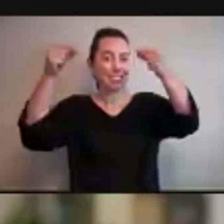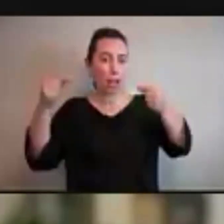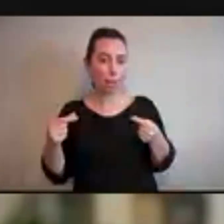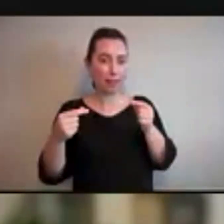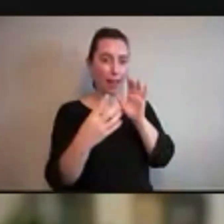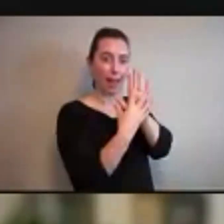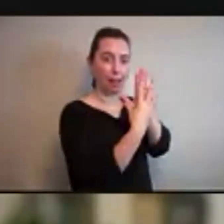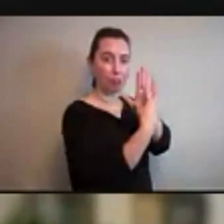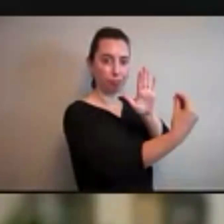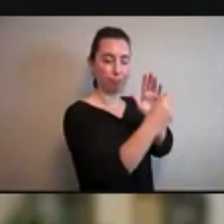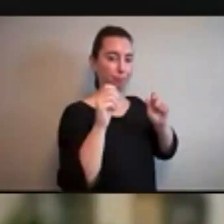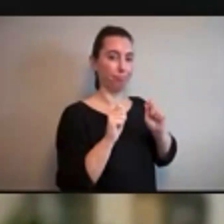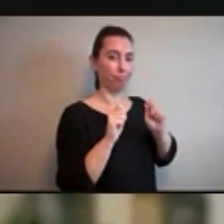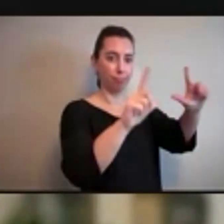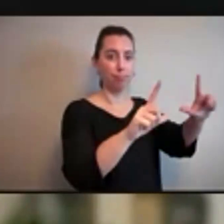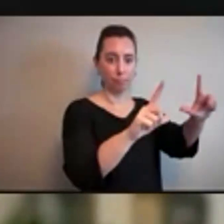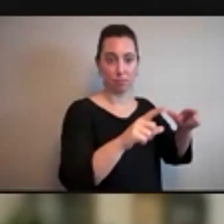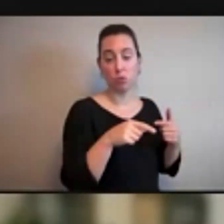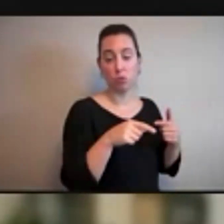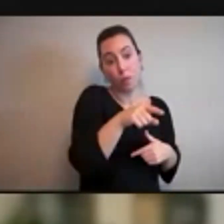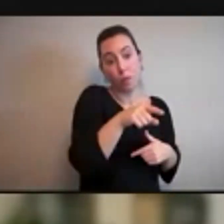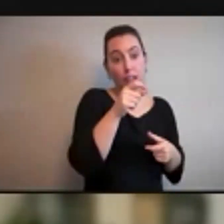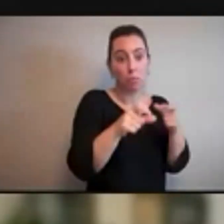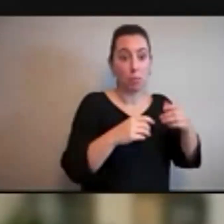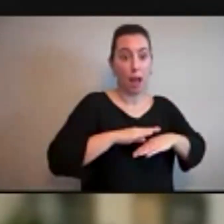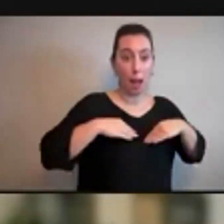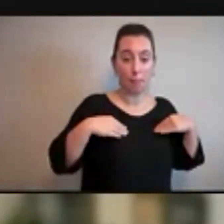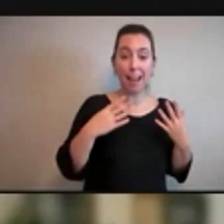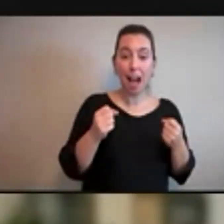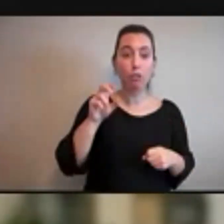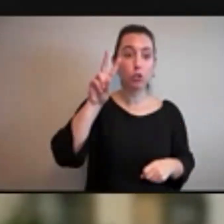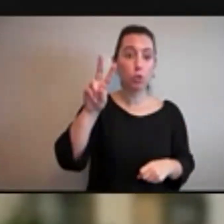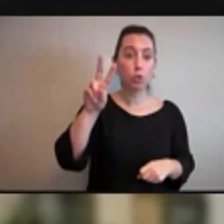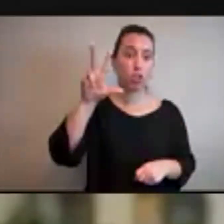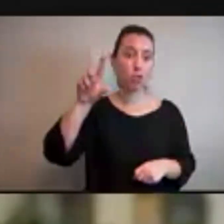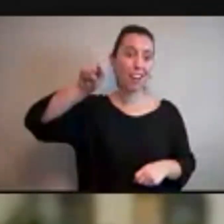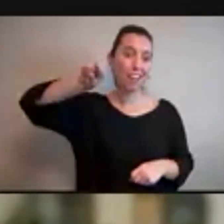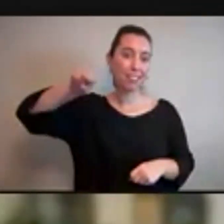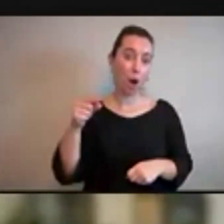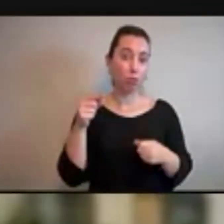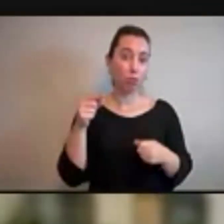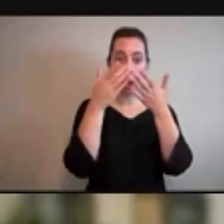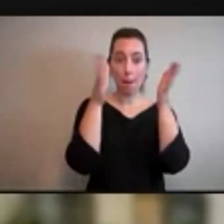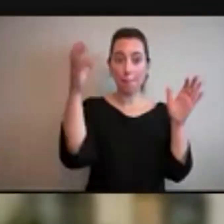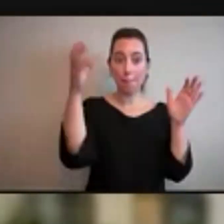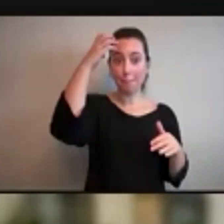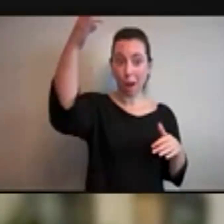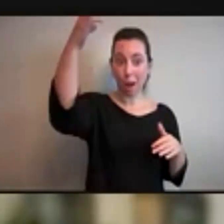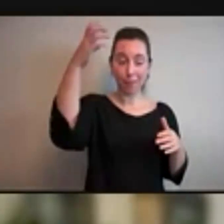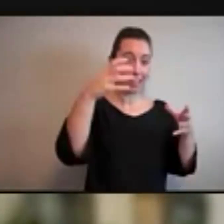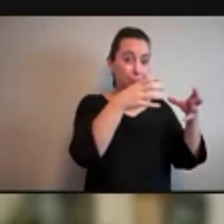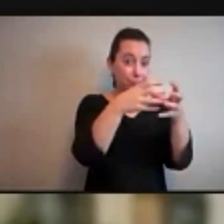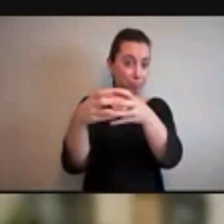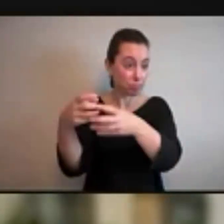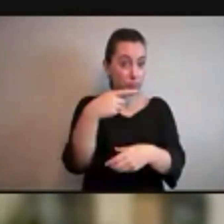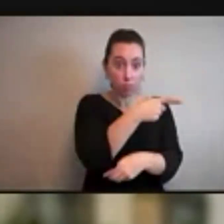We are speaking about 23,000 public bodies in Italy, and the ones that get funded in